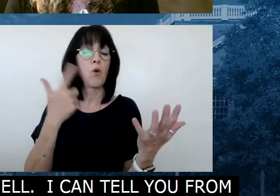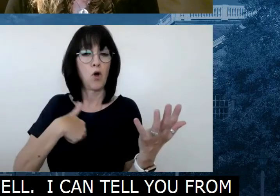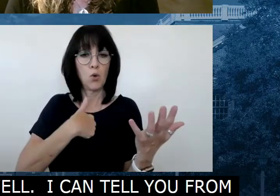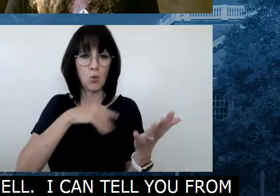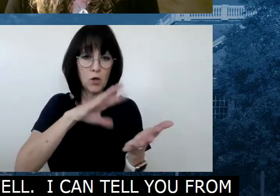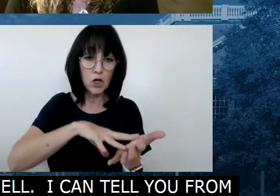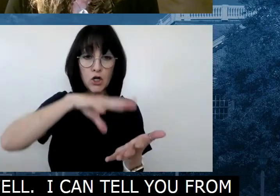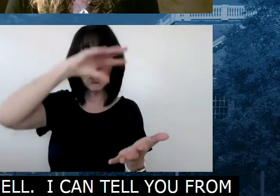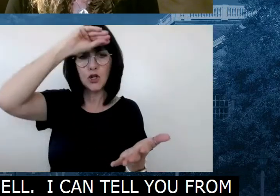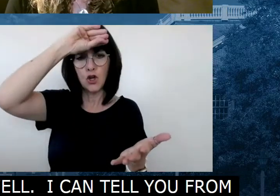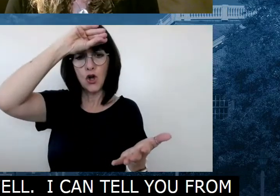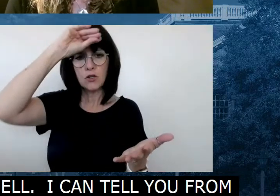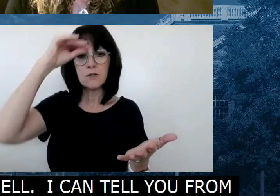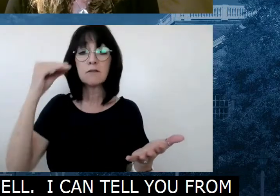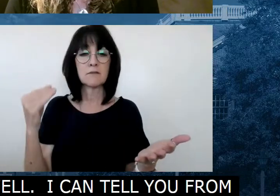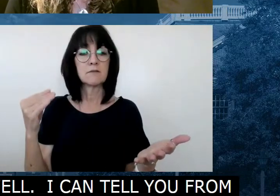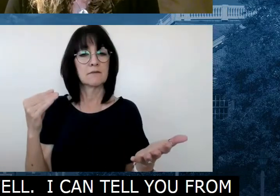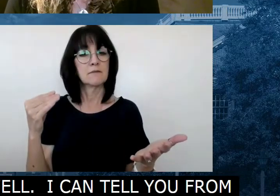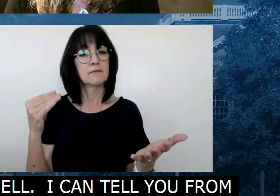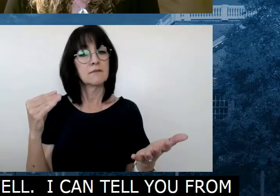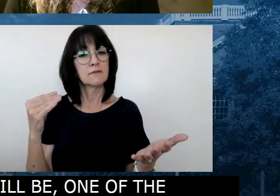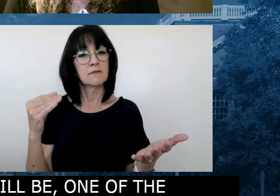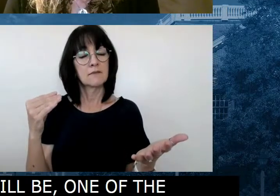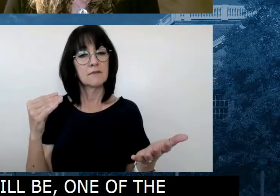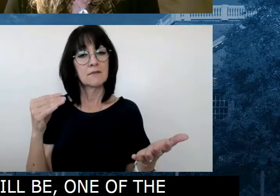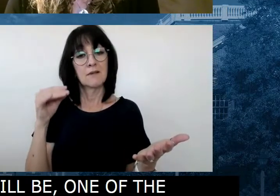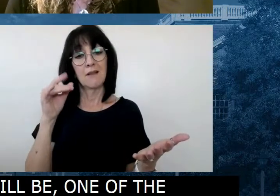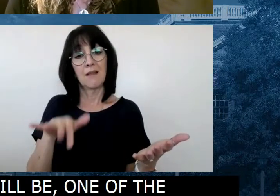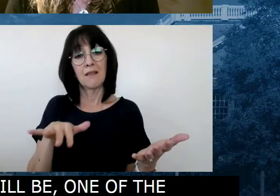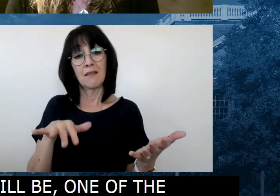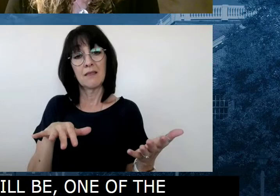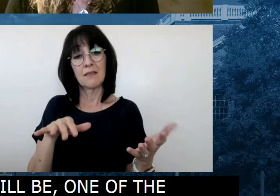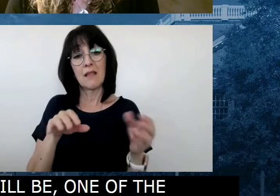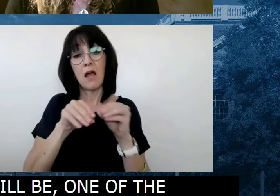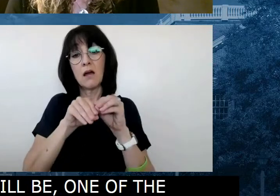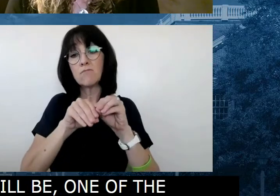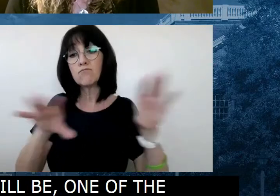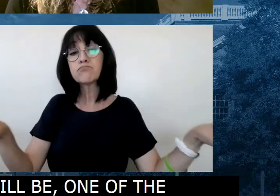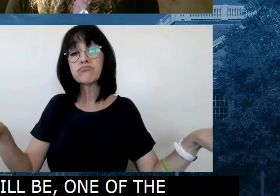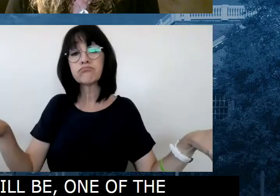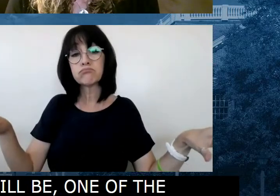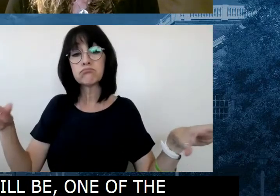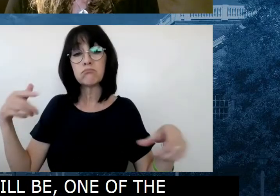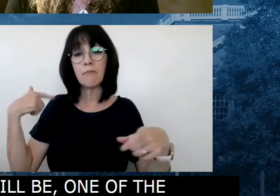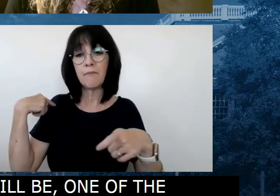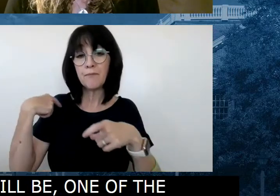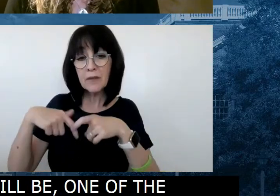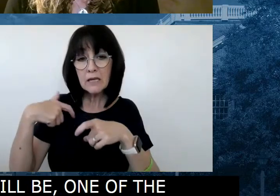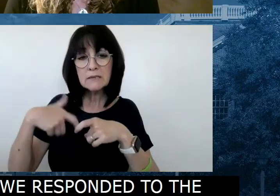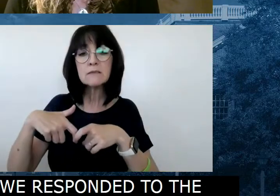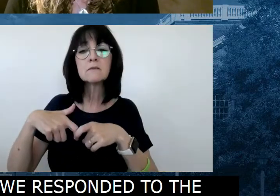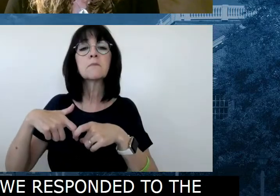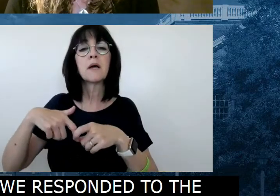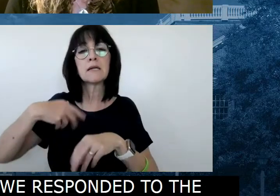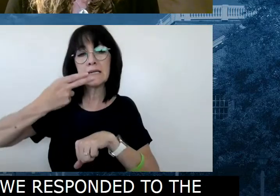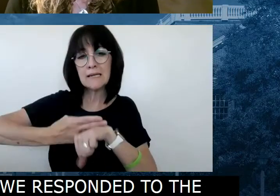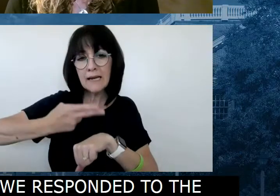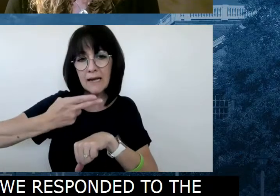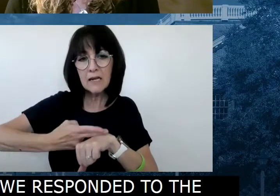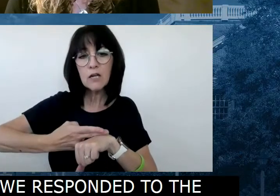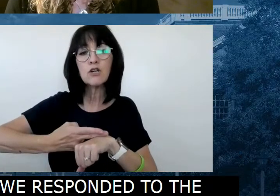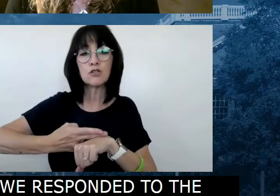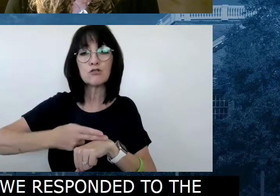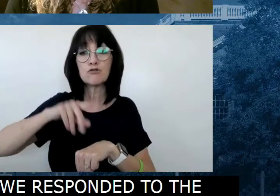will be the way we responded to the outbreak in the Hispanic and Haitian Creole population of